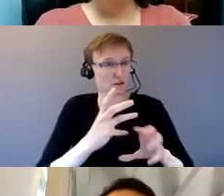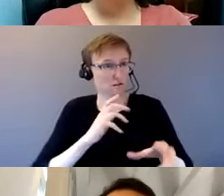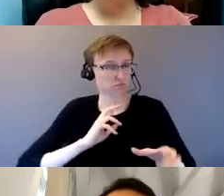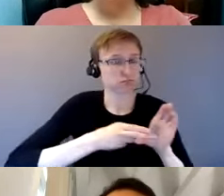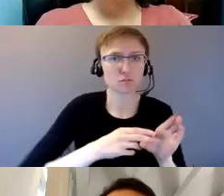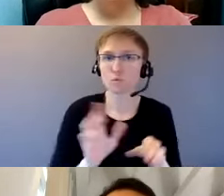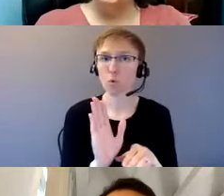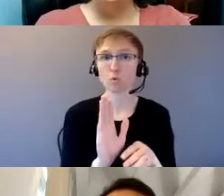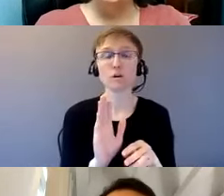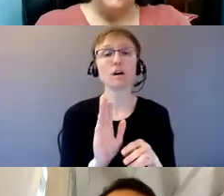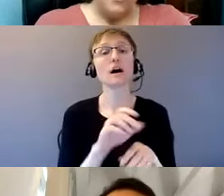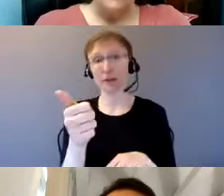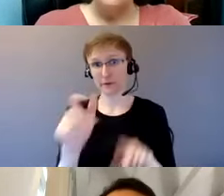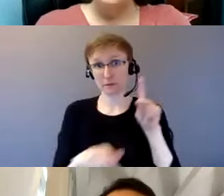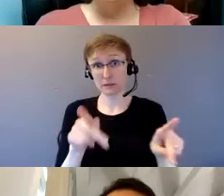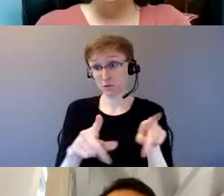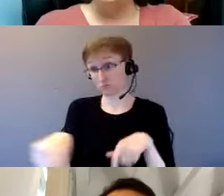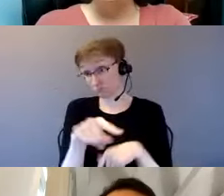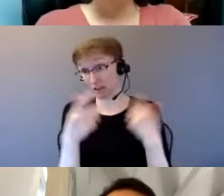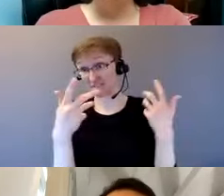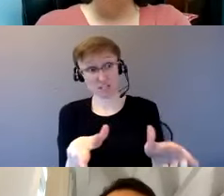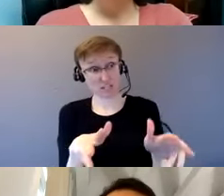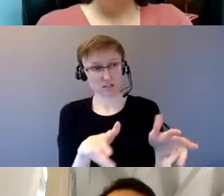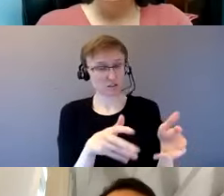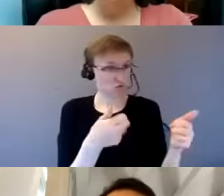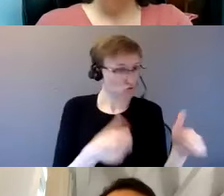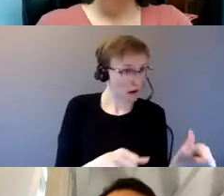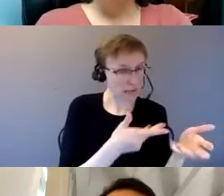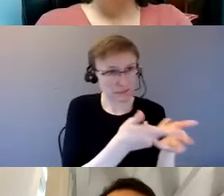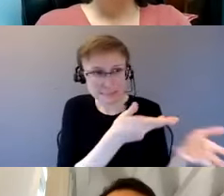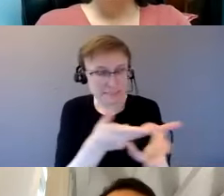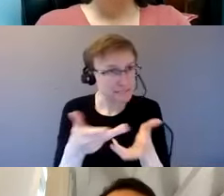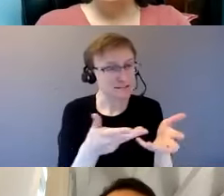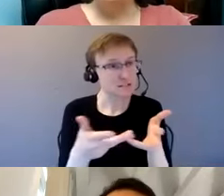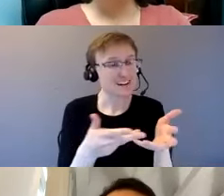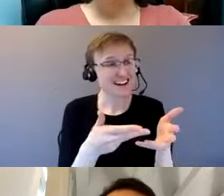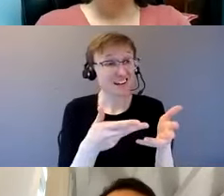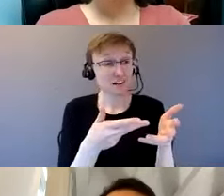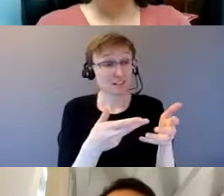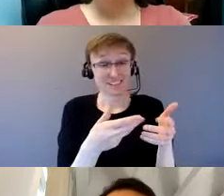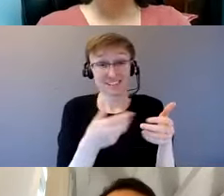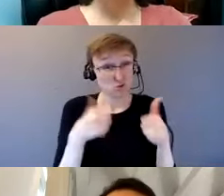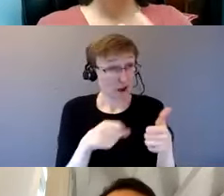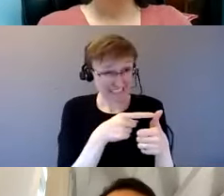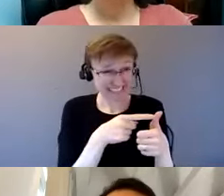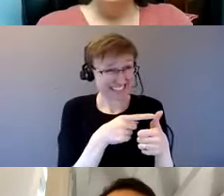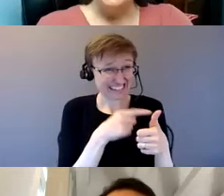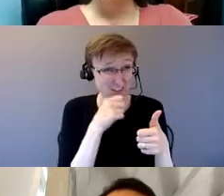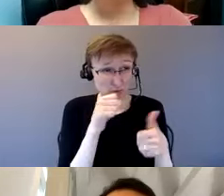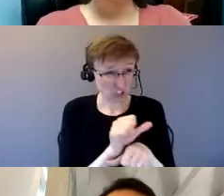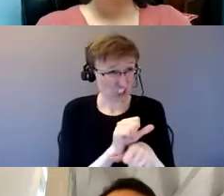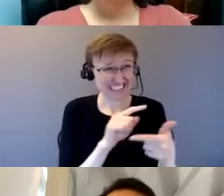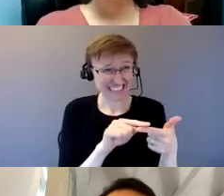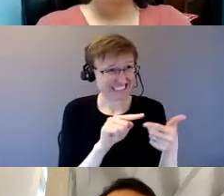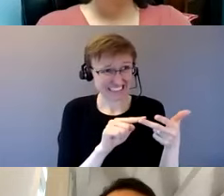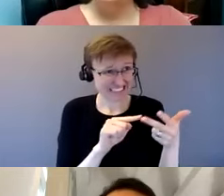our opportunities. We've exhausted our things that we can do. He's still making poor financial decisions. He's still at